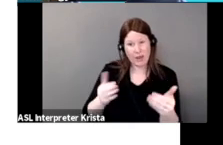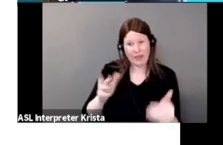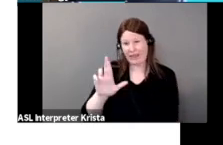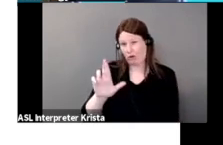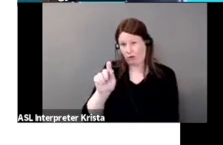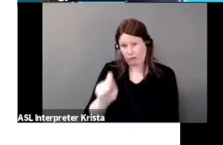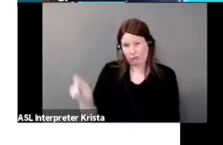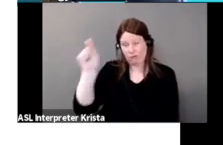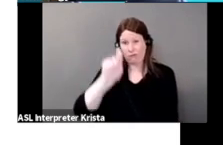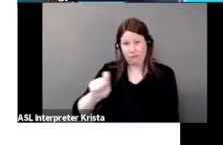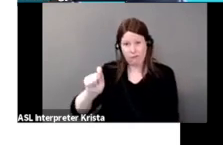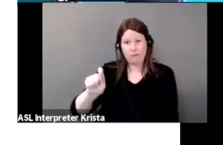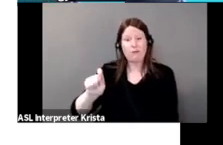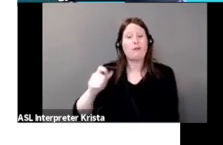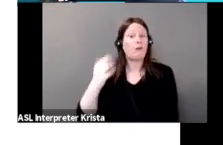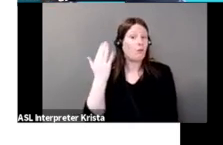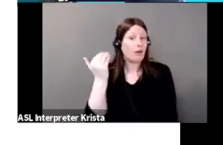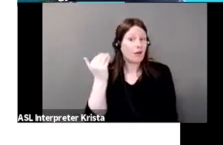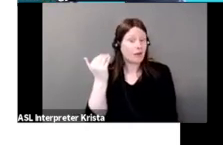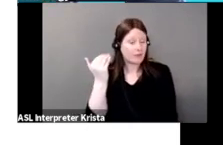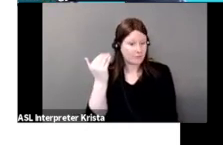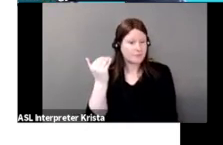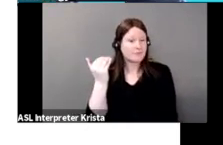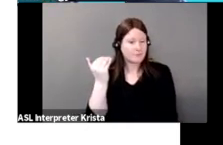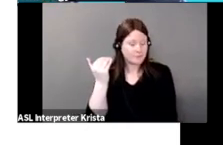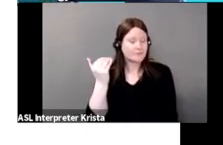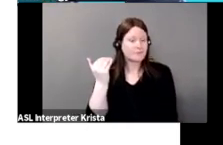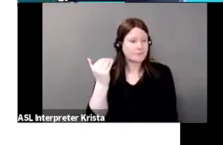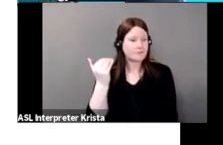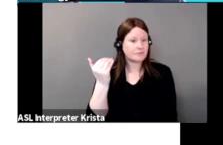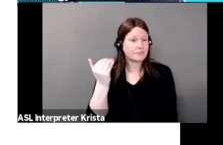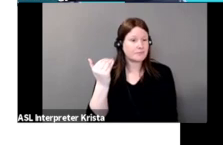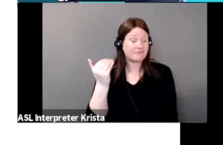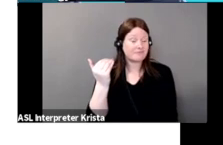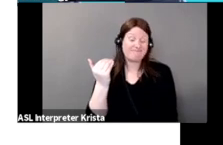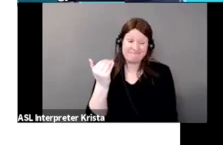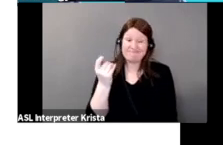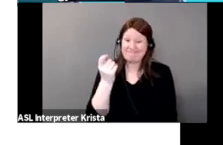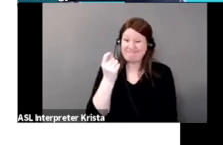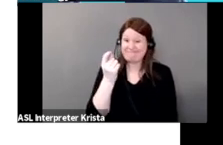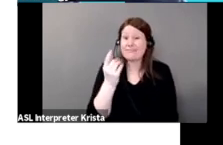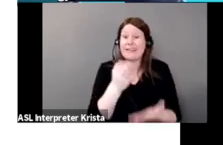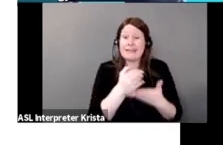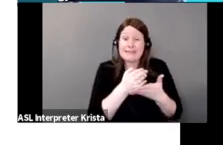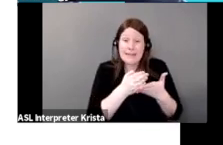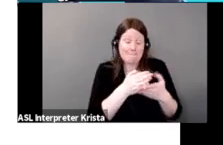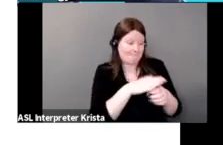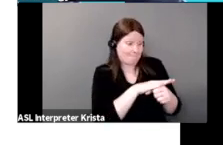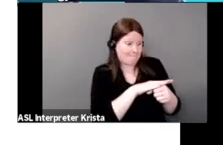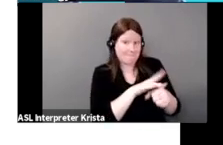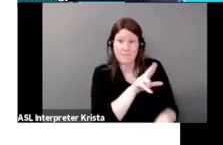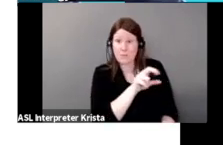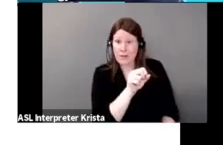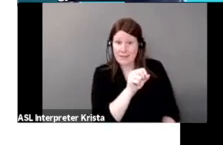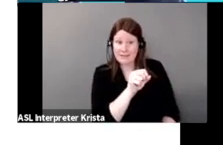because I have had it on good authority that in some areas in the US, marking something